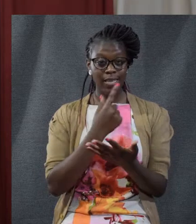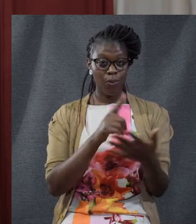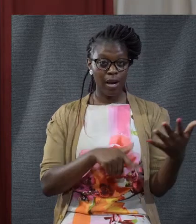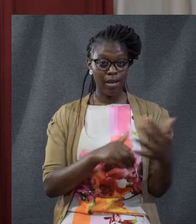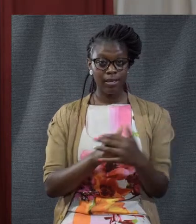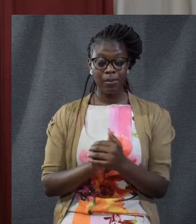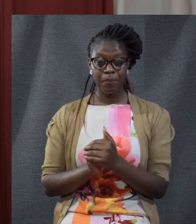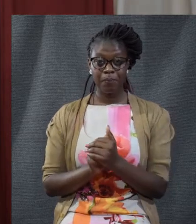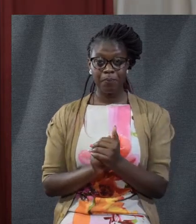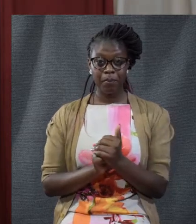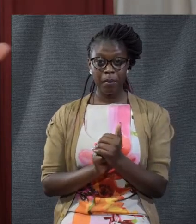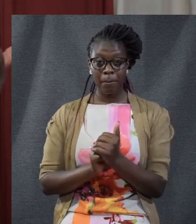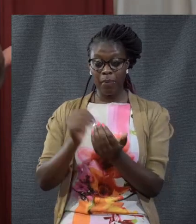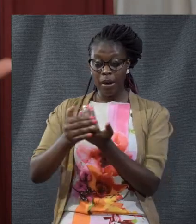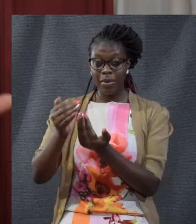saying